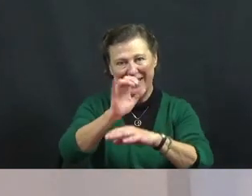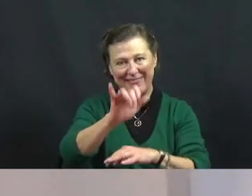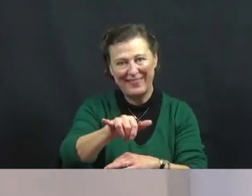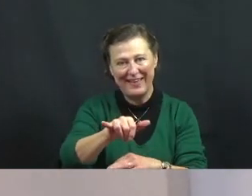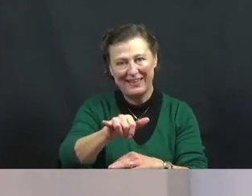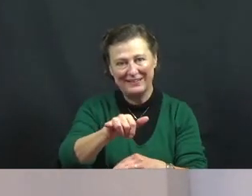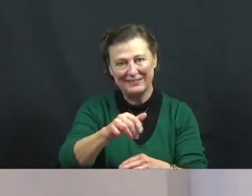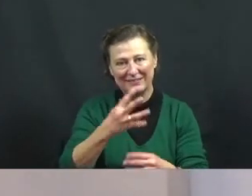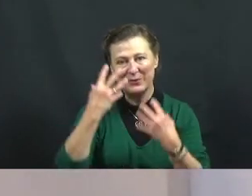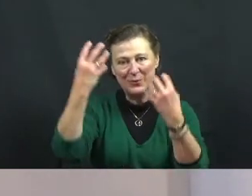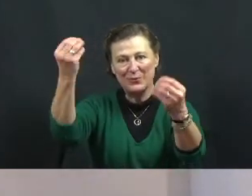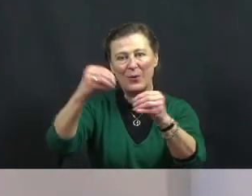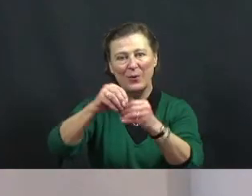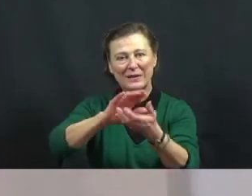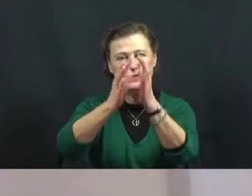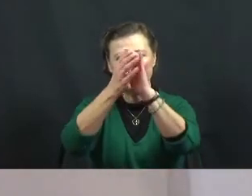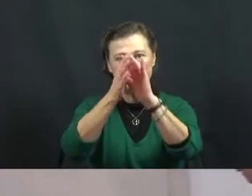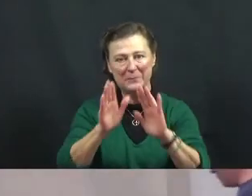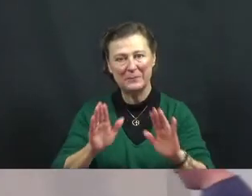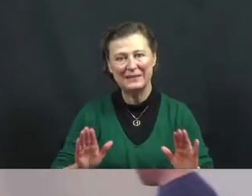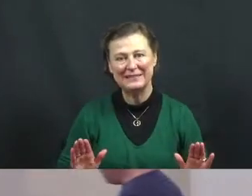peace.